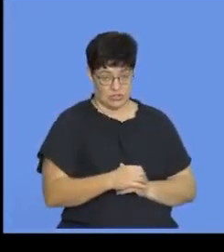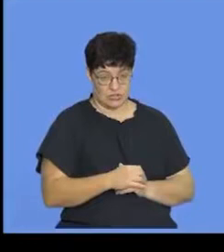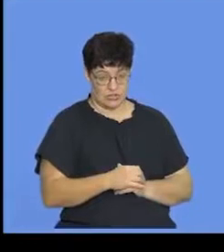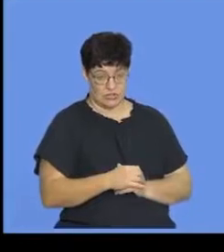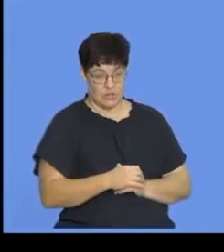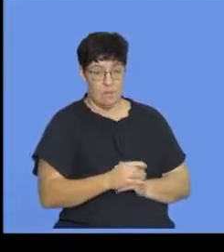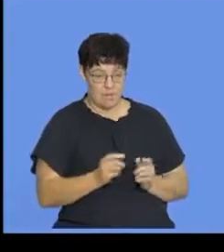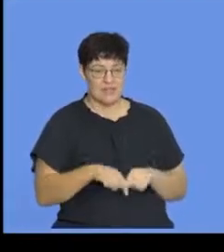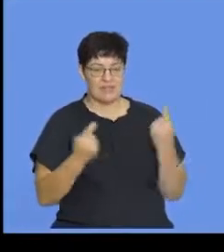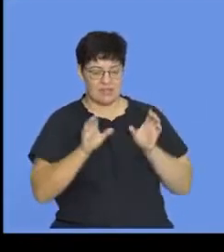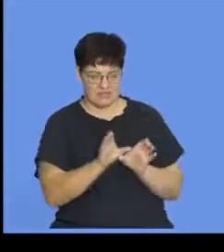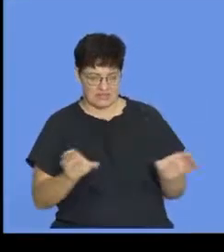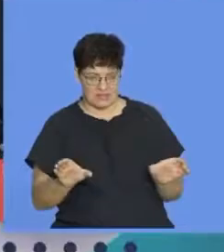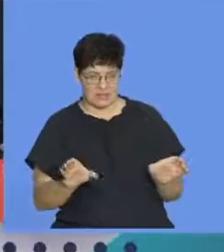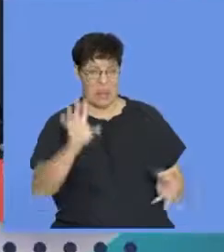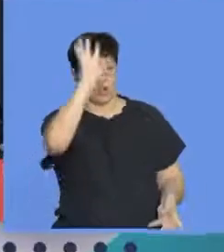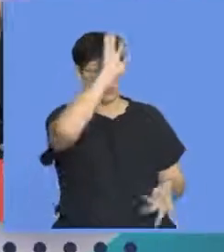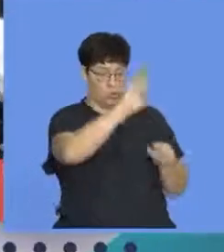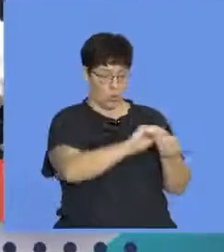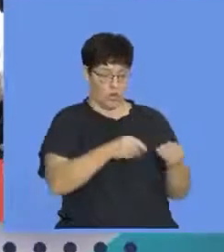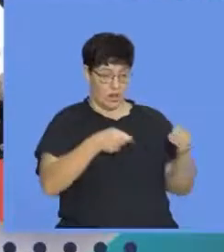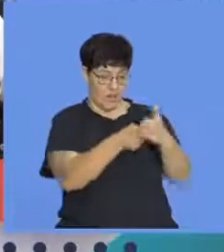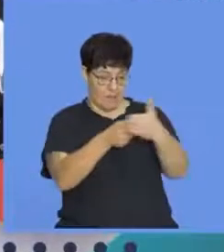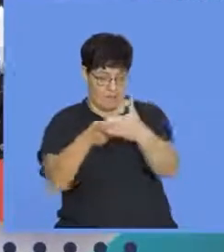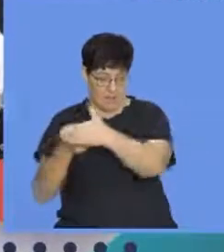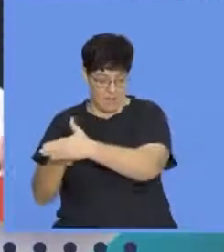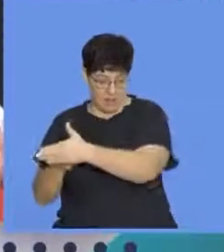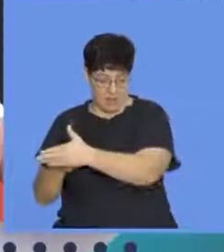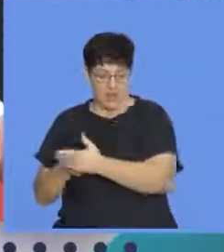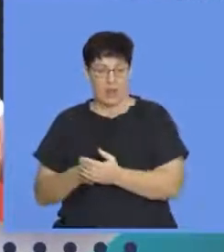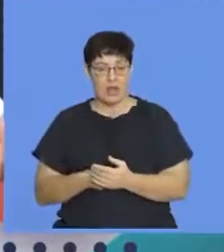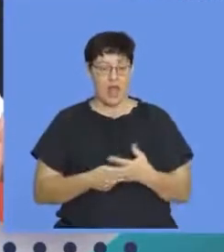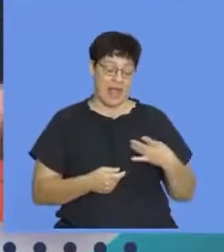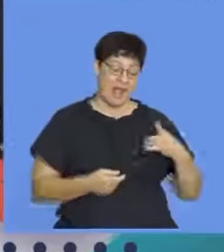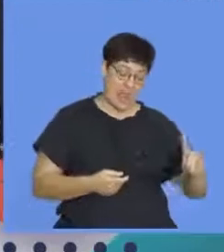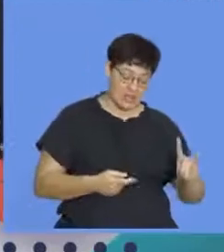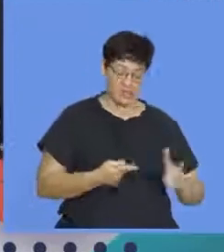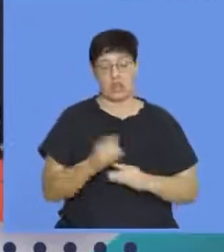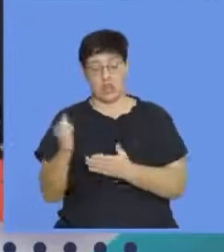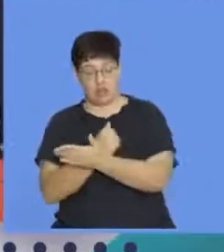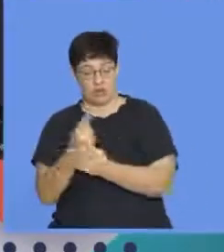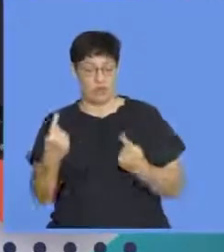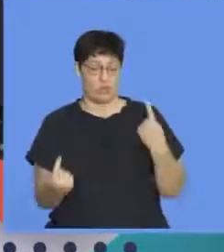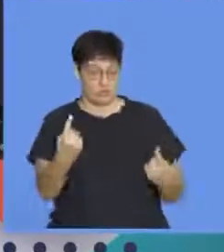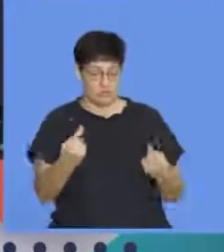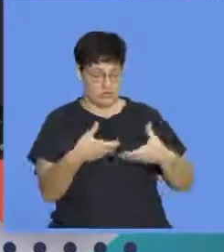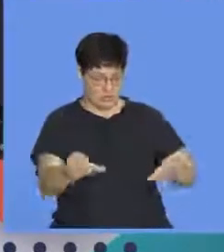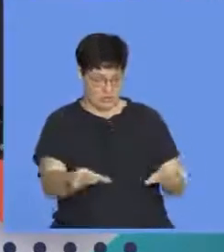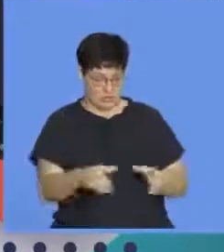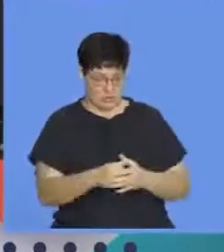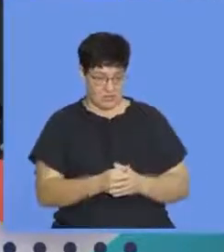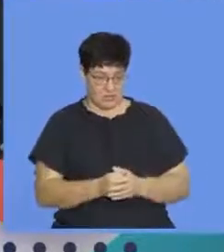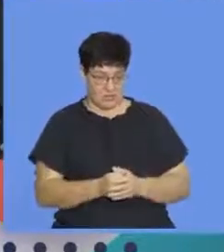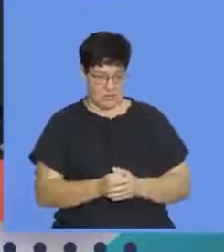between total purchases, which is the cash component, which is the credit component. Cash component in the month of